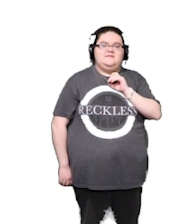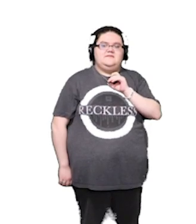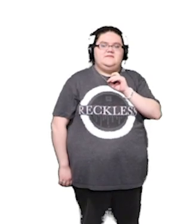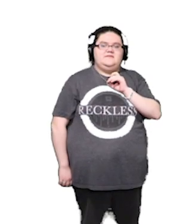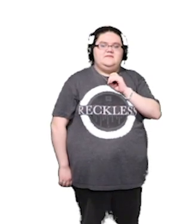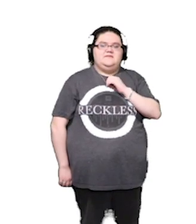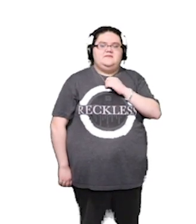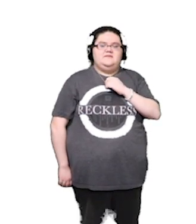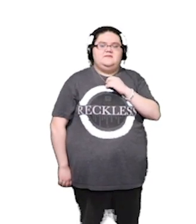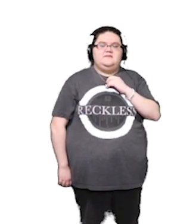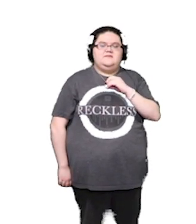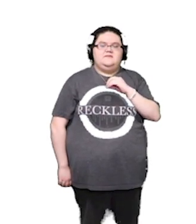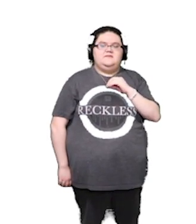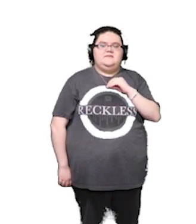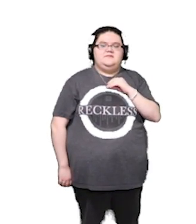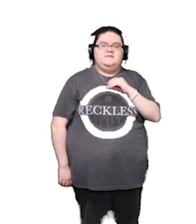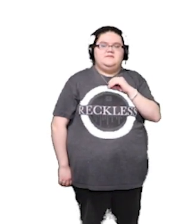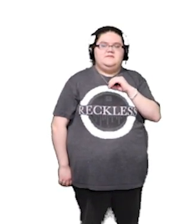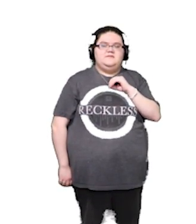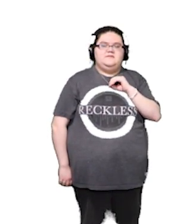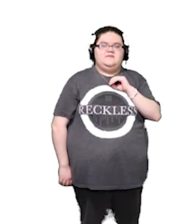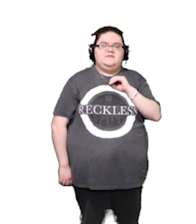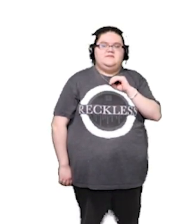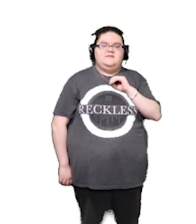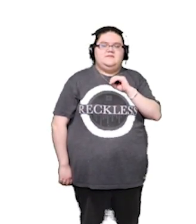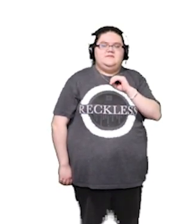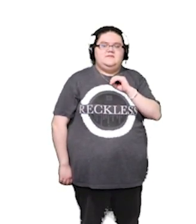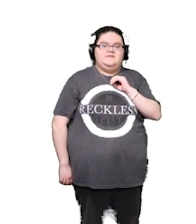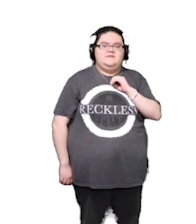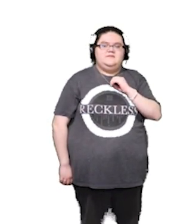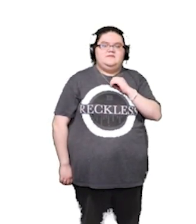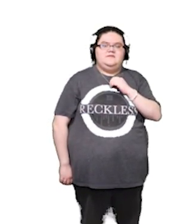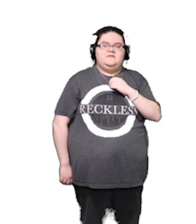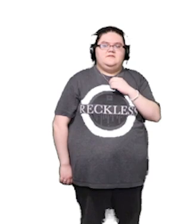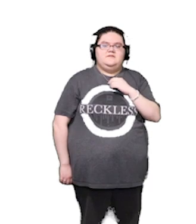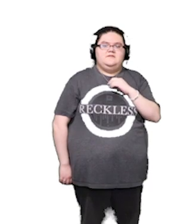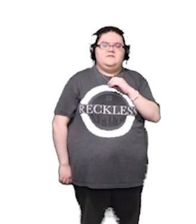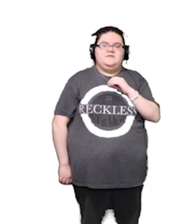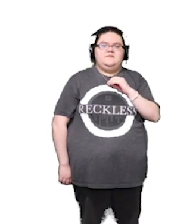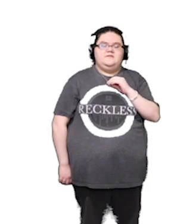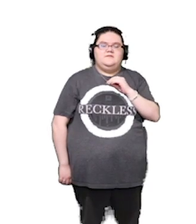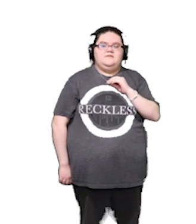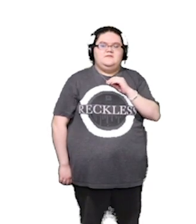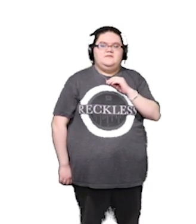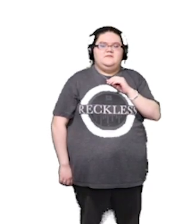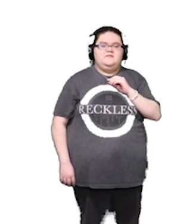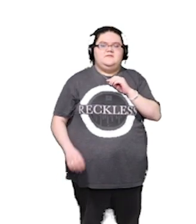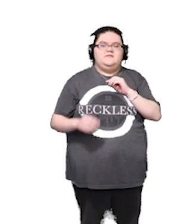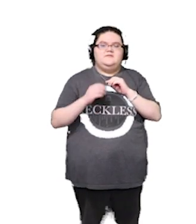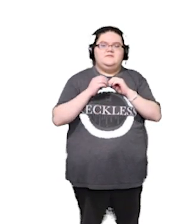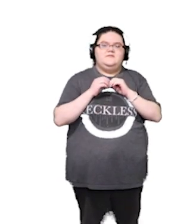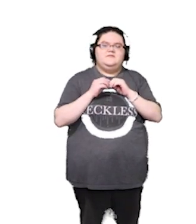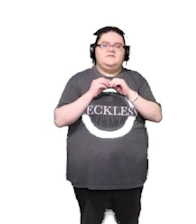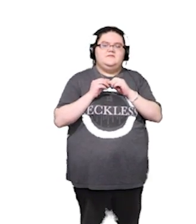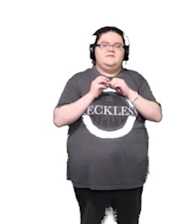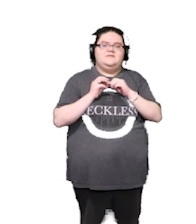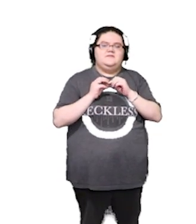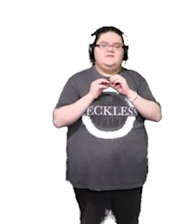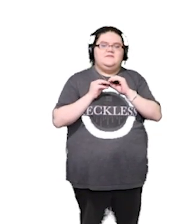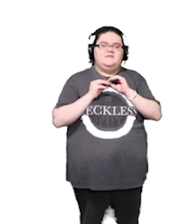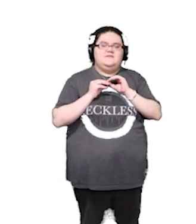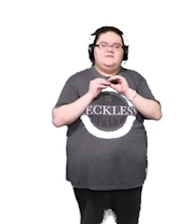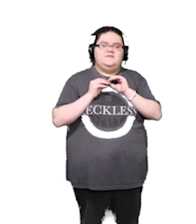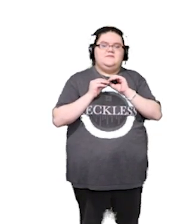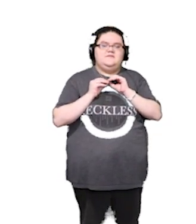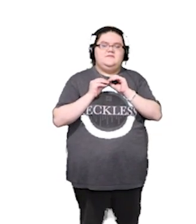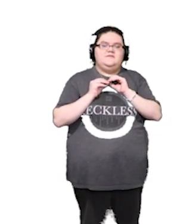windy places because the turbines are being spun by wind, and that wind is creating electricity. Stagnant things. Yeah. No, I'm not talking about the ones to generate.